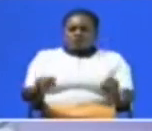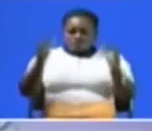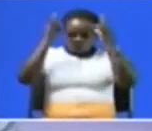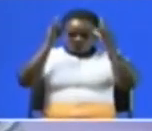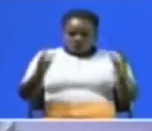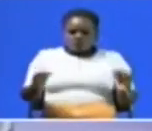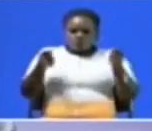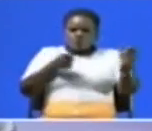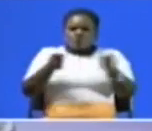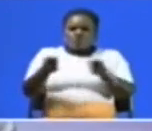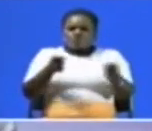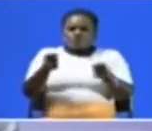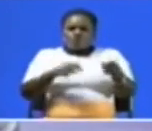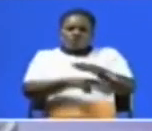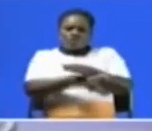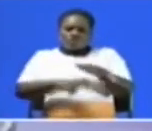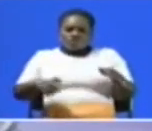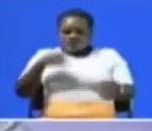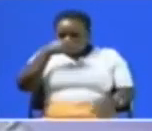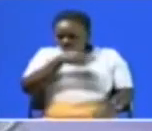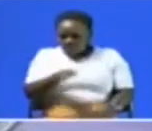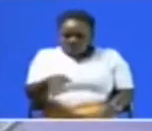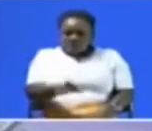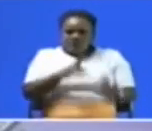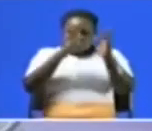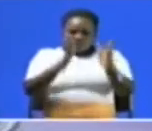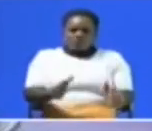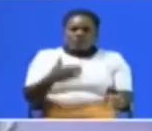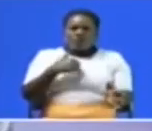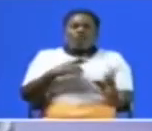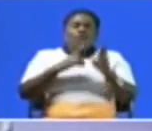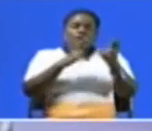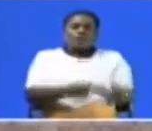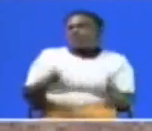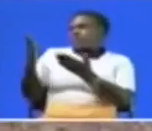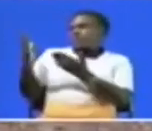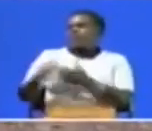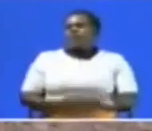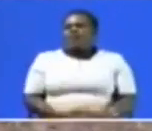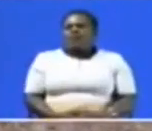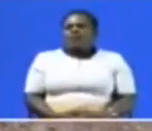to clamp down on rising cases of poaching. KTN's Ashley Mork prepared the following report.